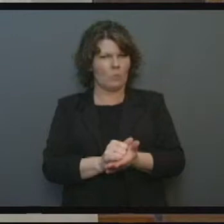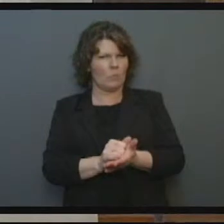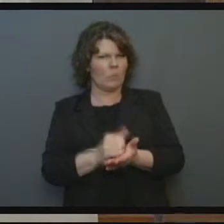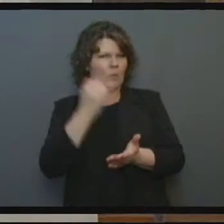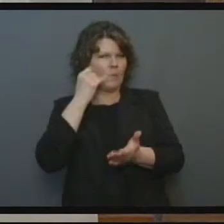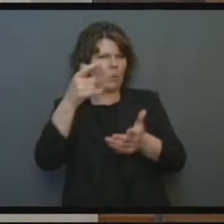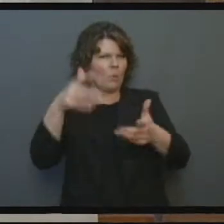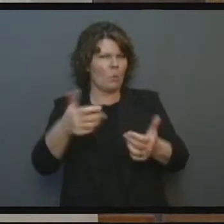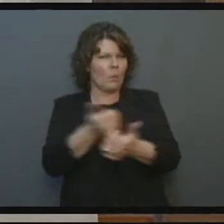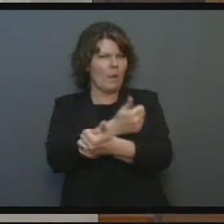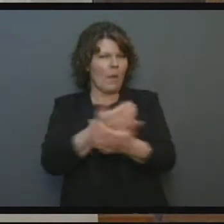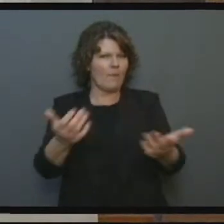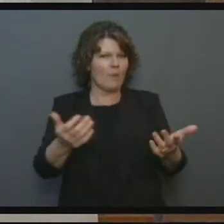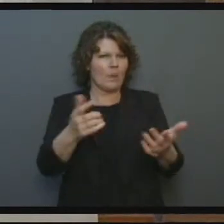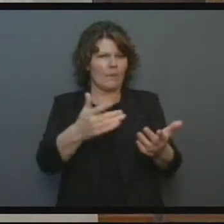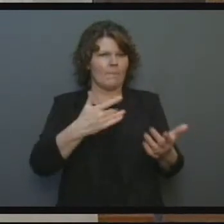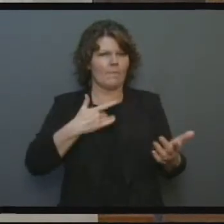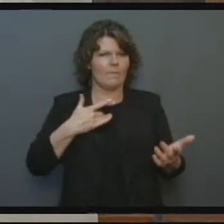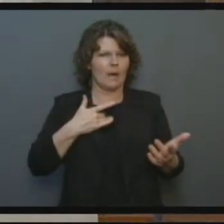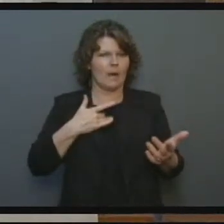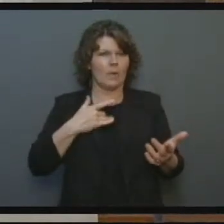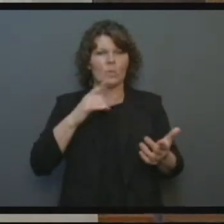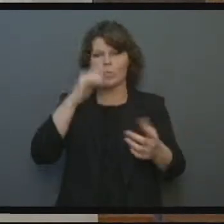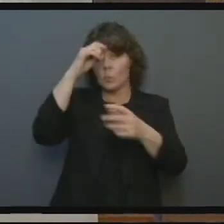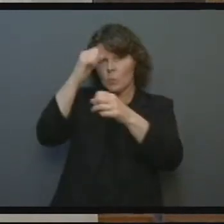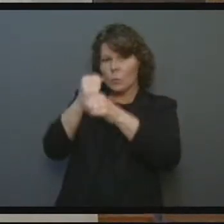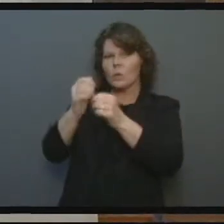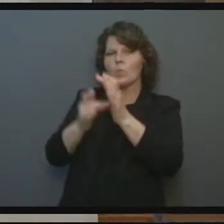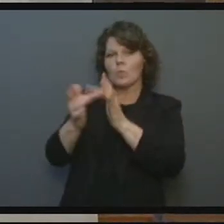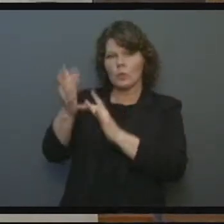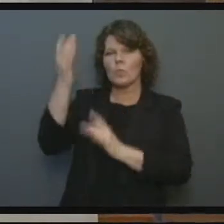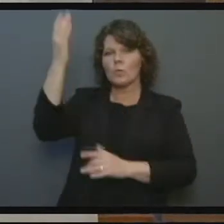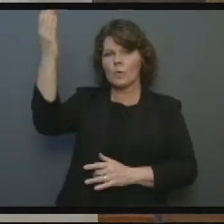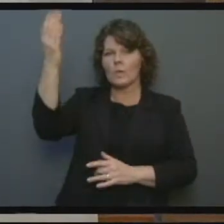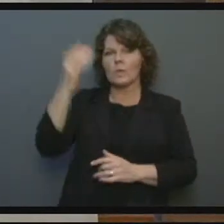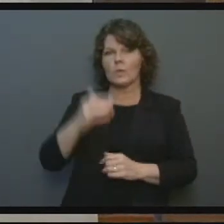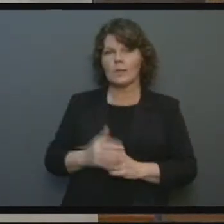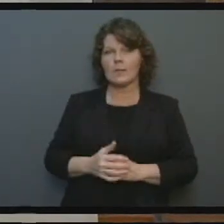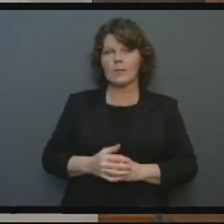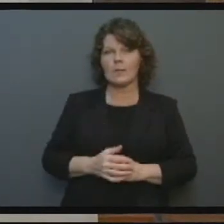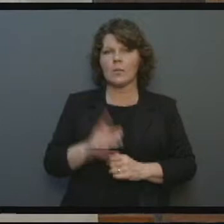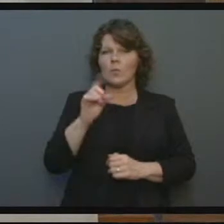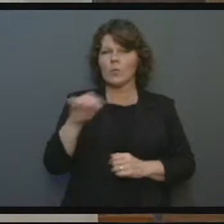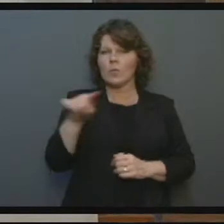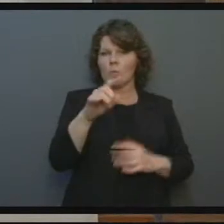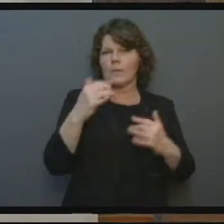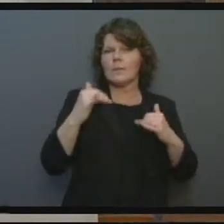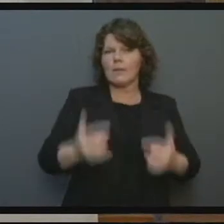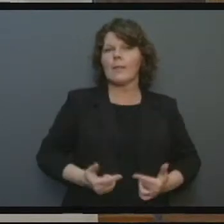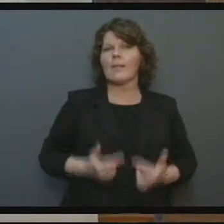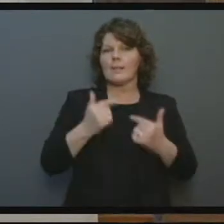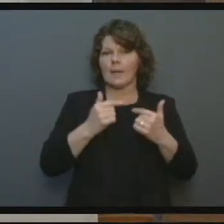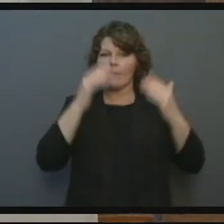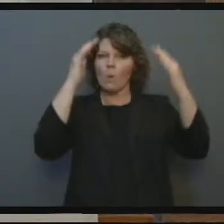lose everything? Do you trust this Jesus? Do you still live in